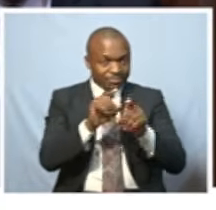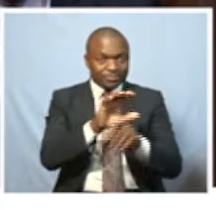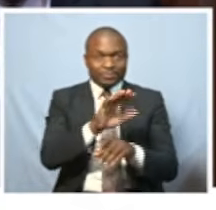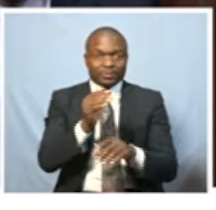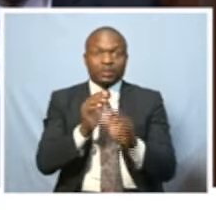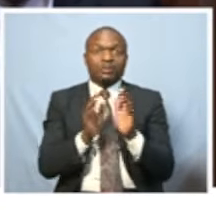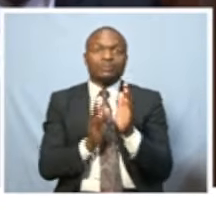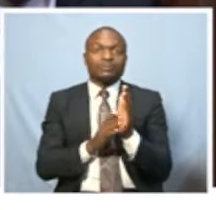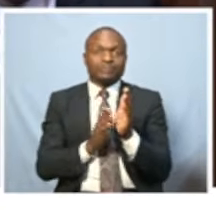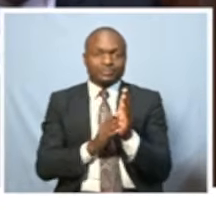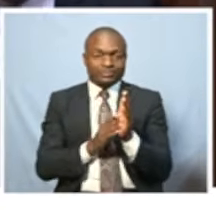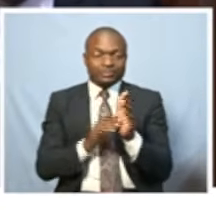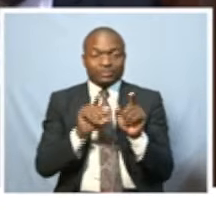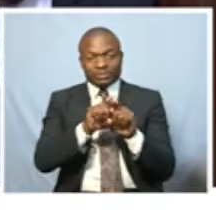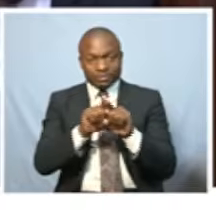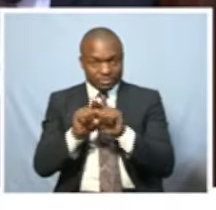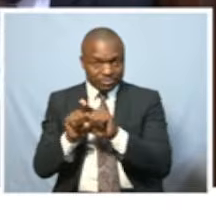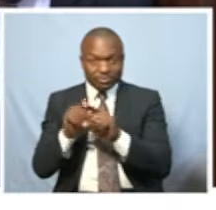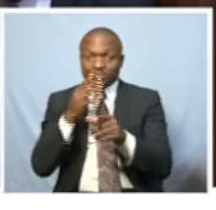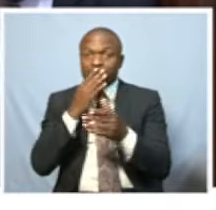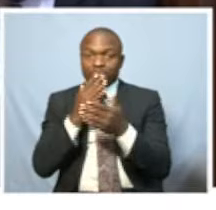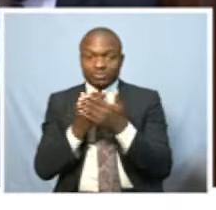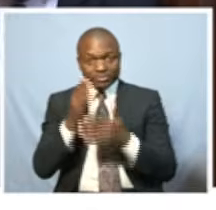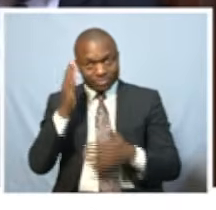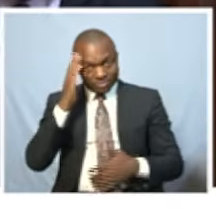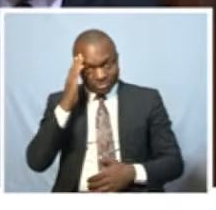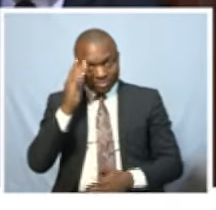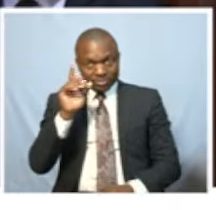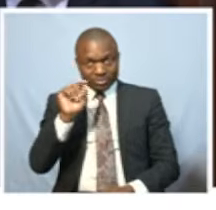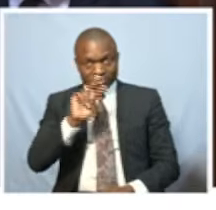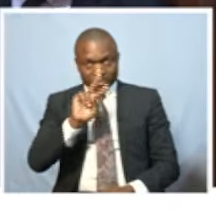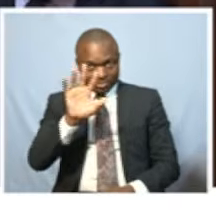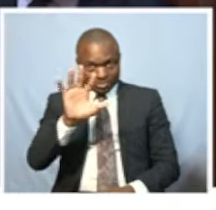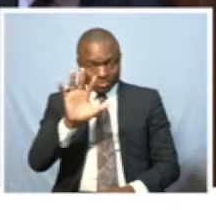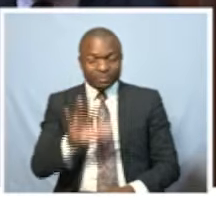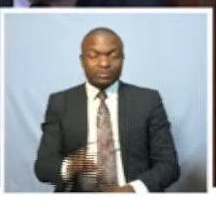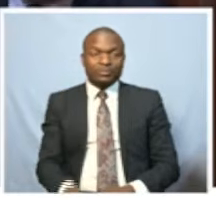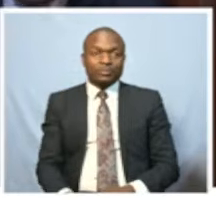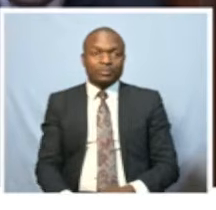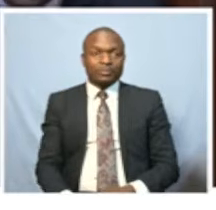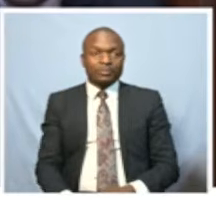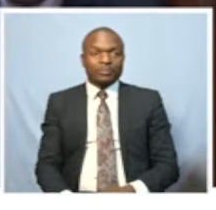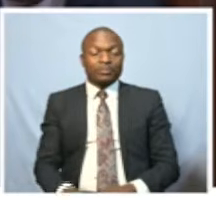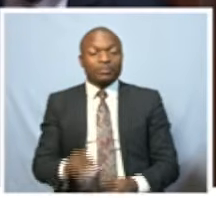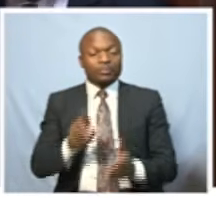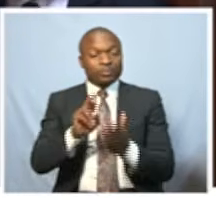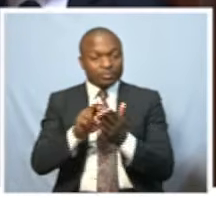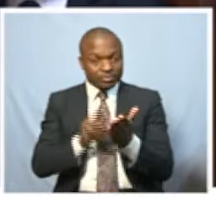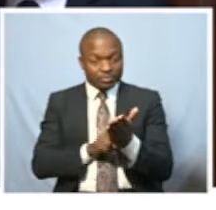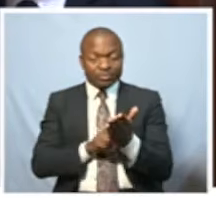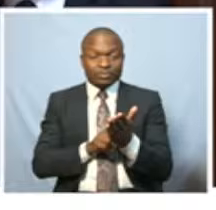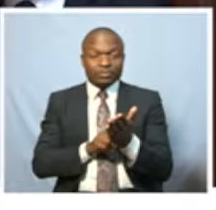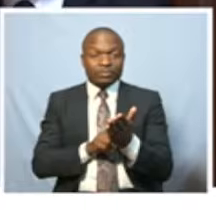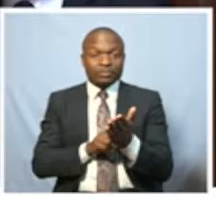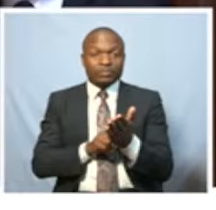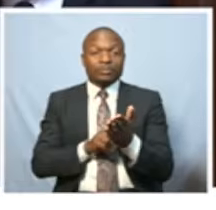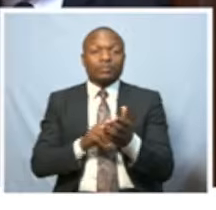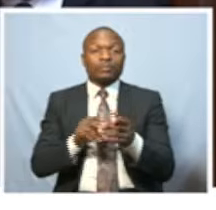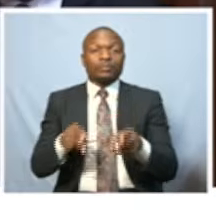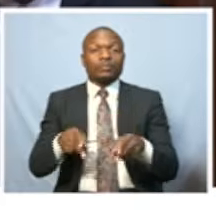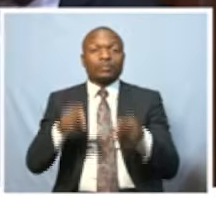school. It is also worth noting that in 2025, we recorded an impressive pass rate